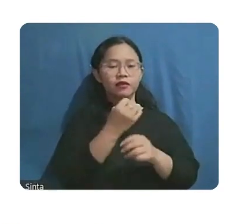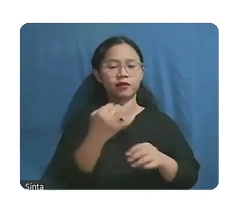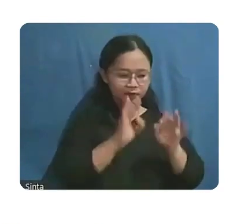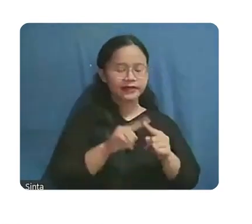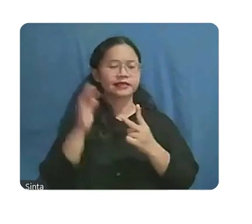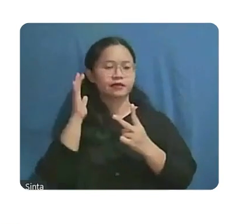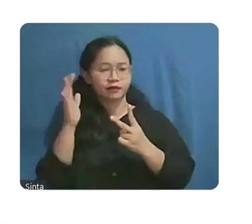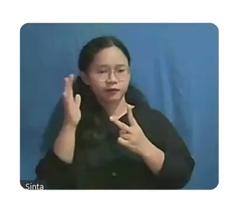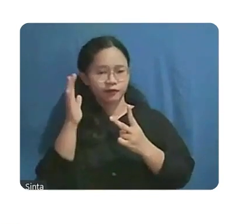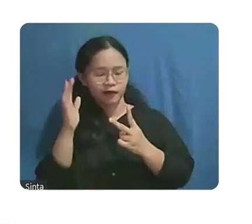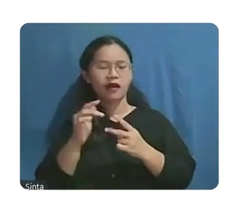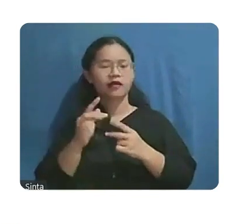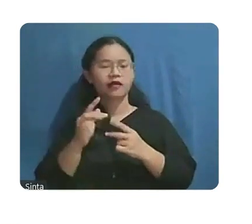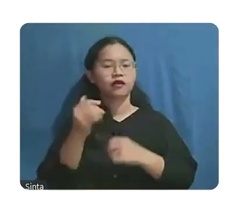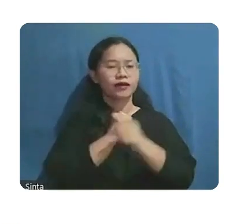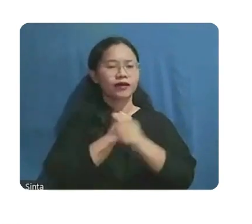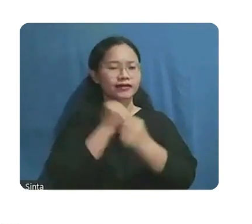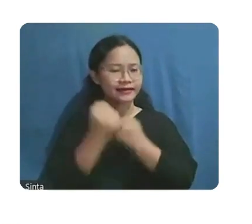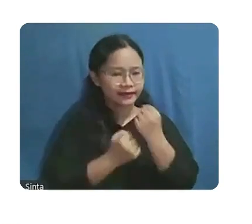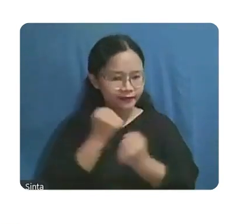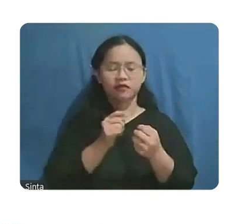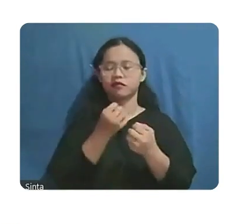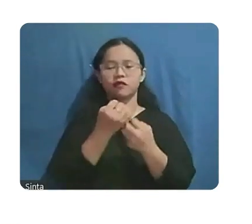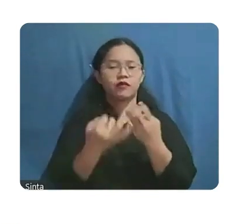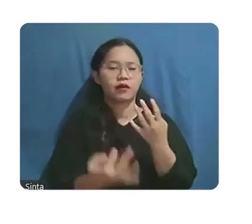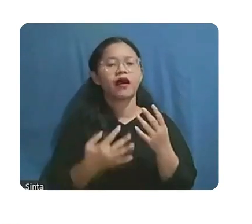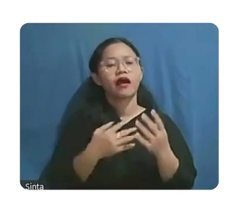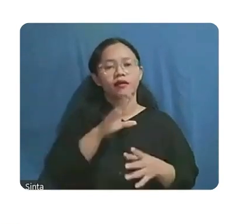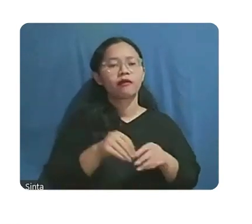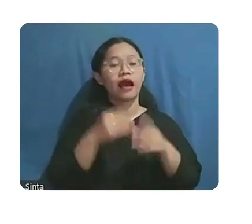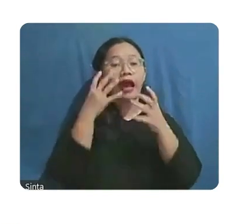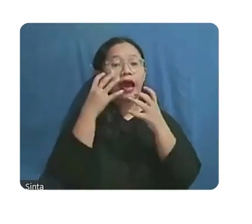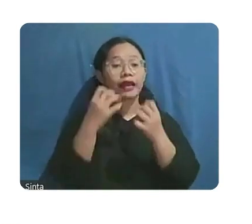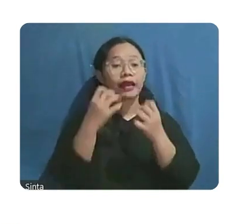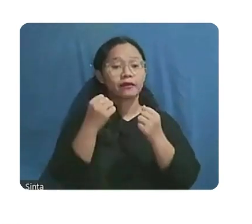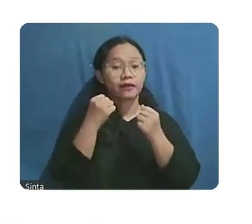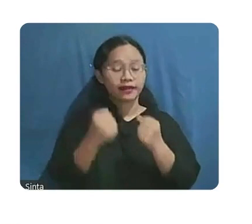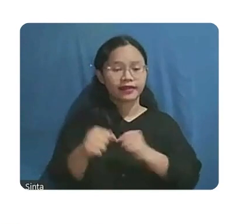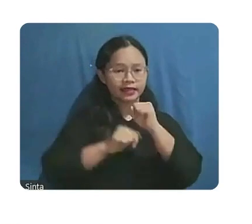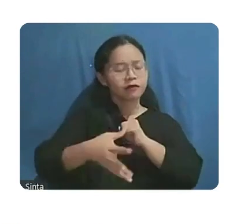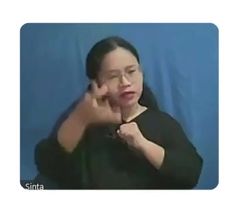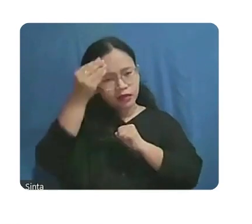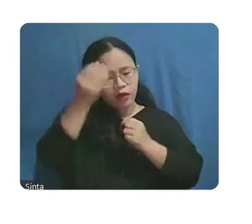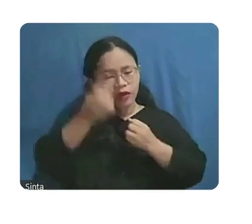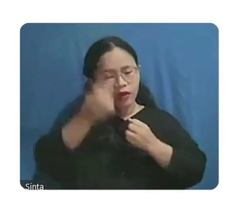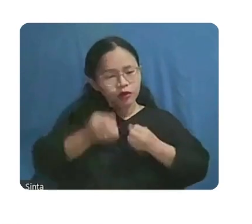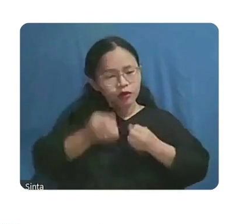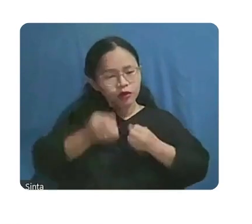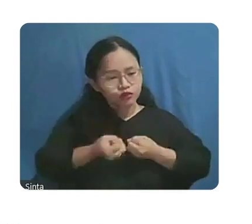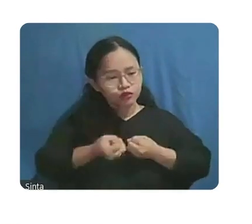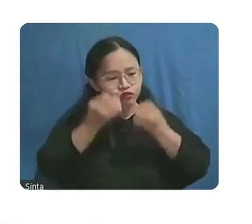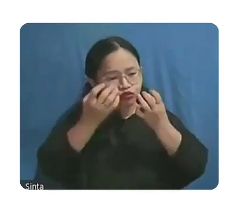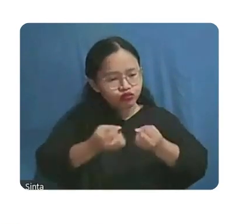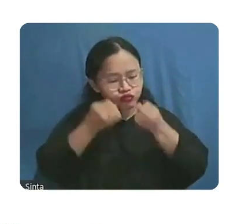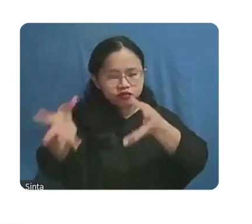insight, deep knowledge, and wide experience will hopefully guide us to direct our collective efforts in